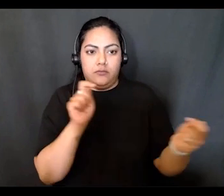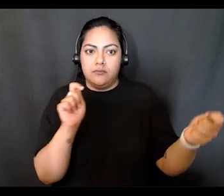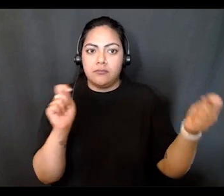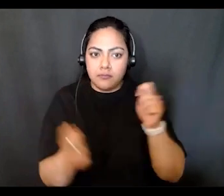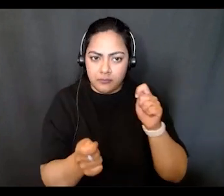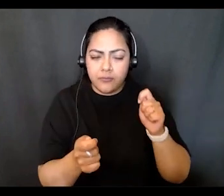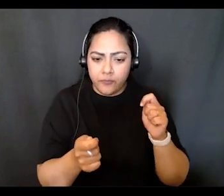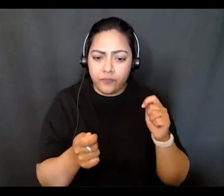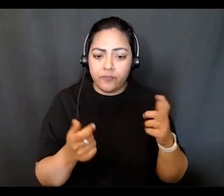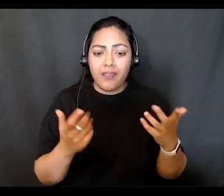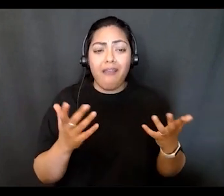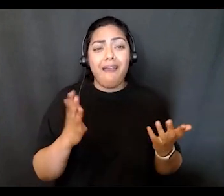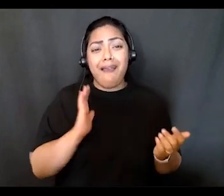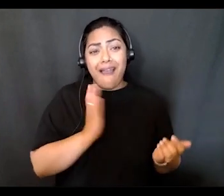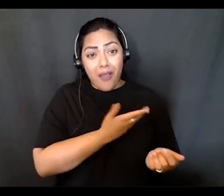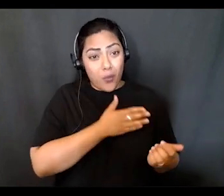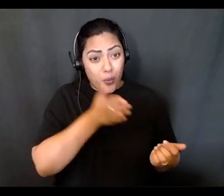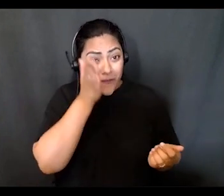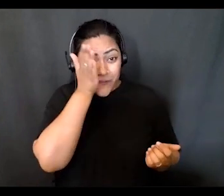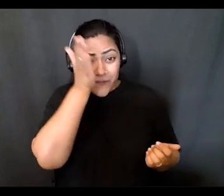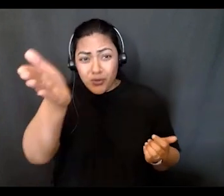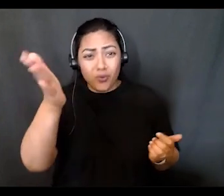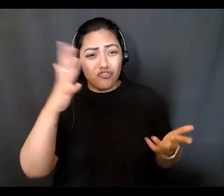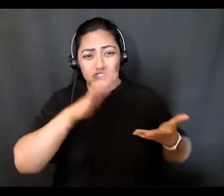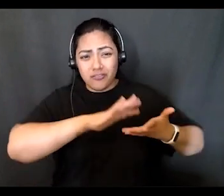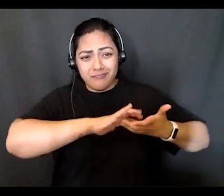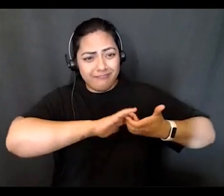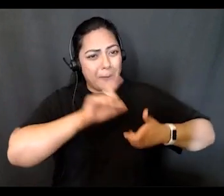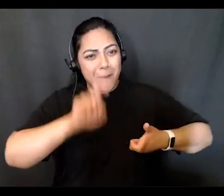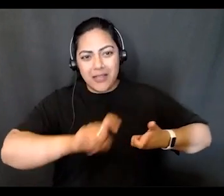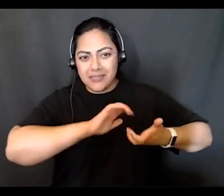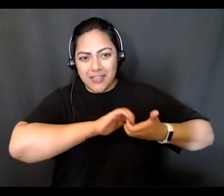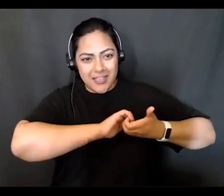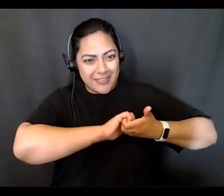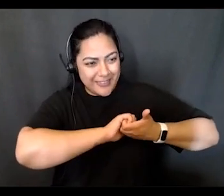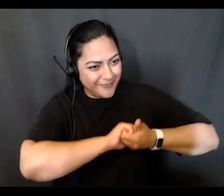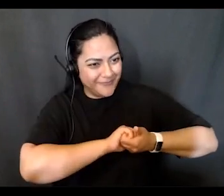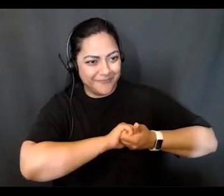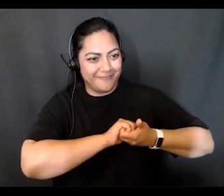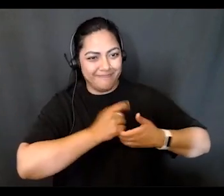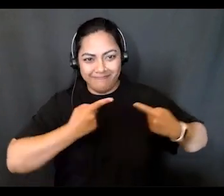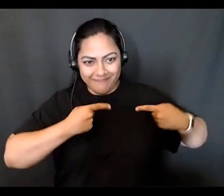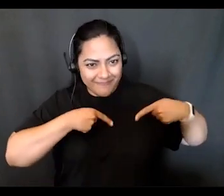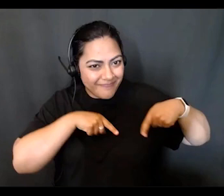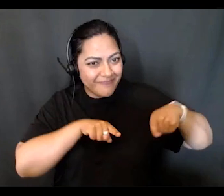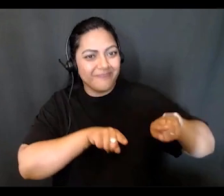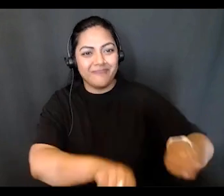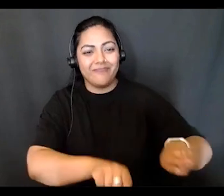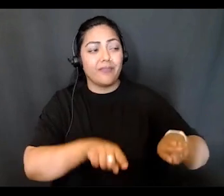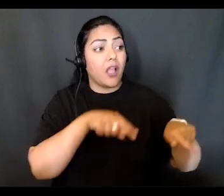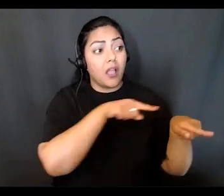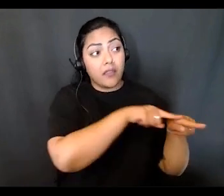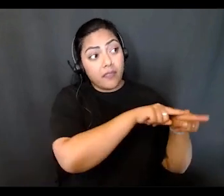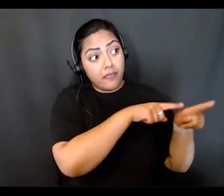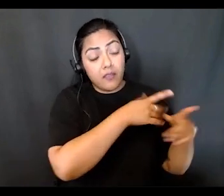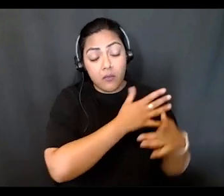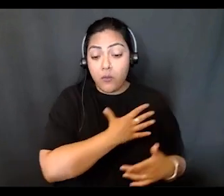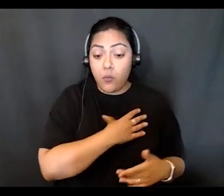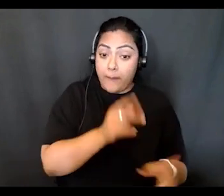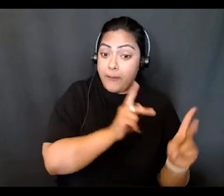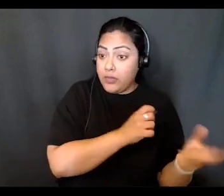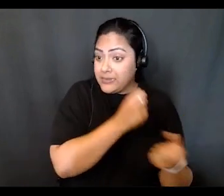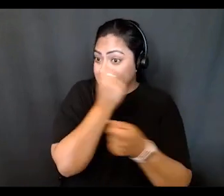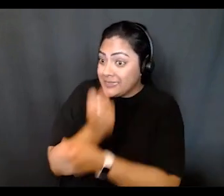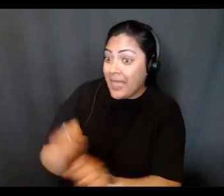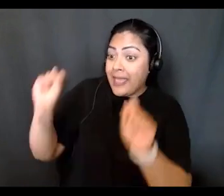are deeply intertwined and are deeply tied, right? So it's not about saving anyone. We don't need that. But it's about working side by